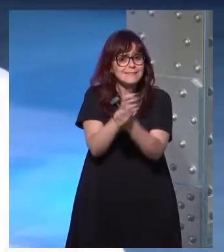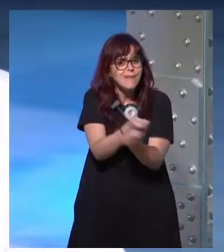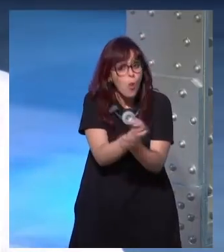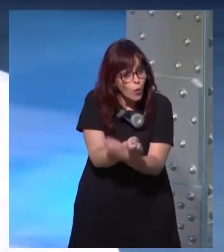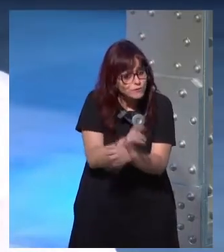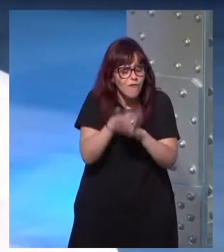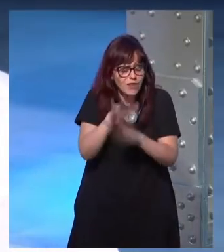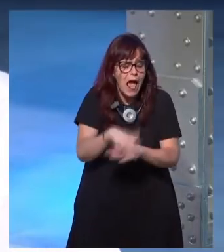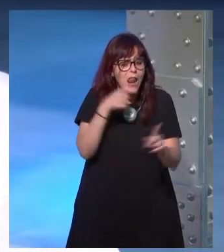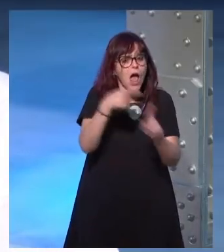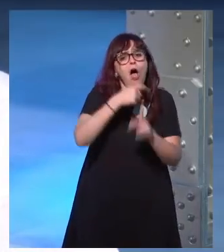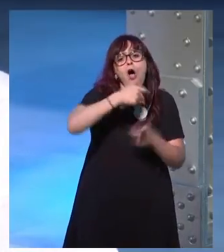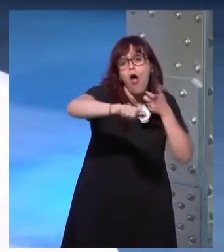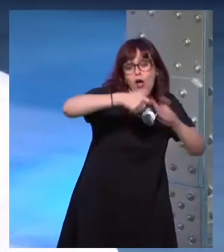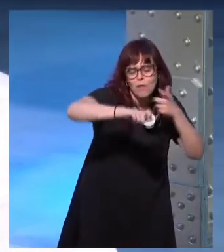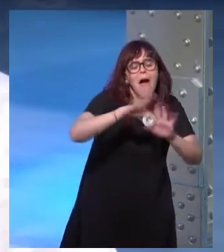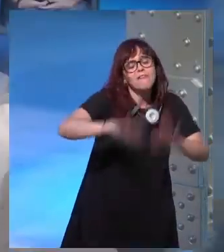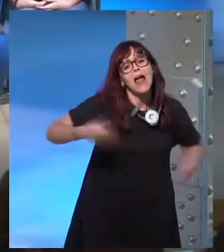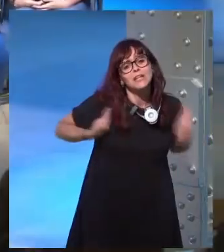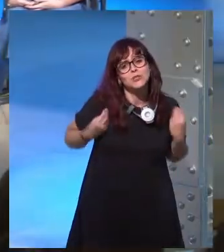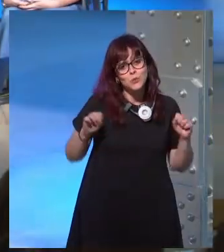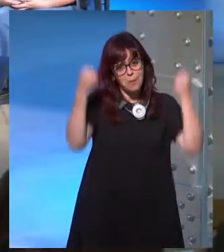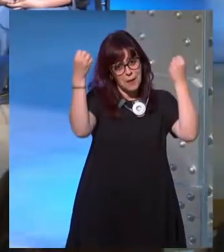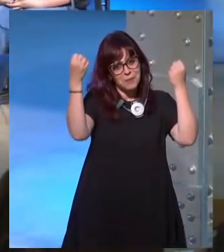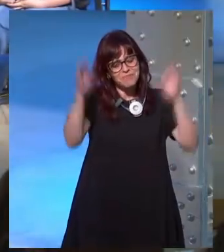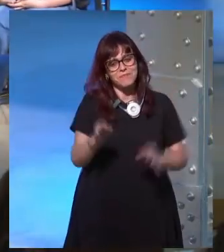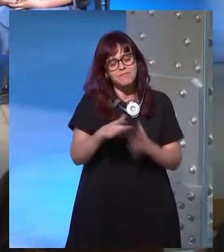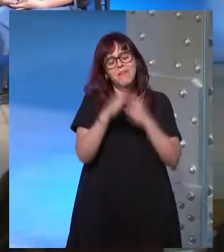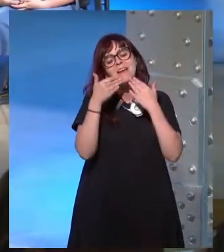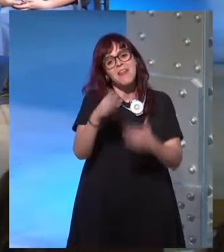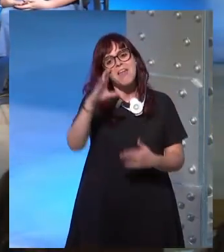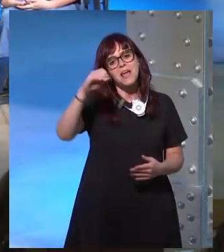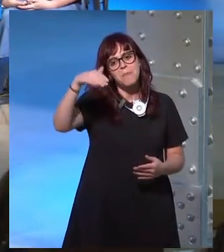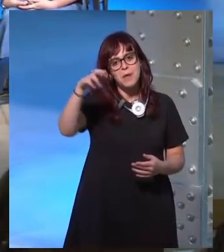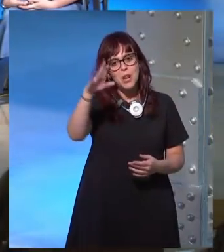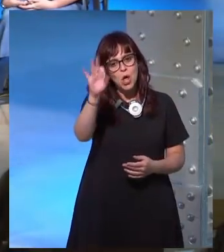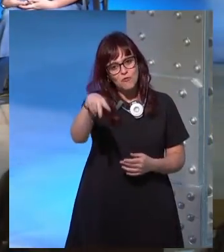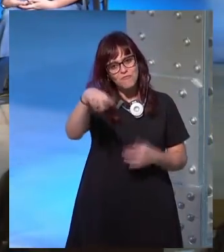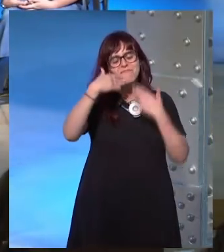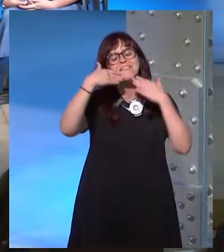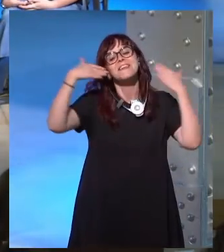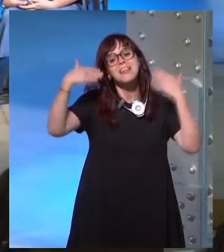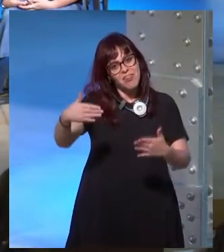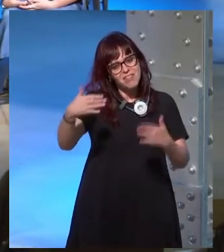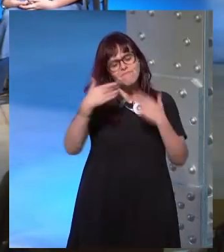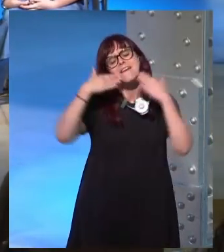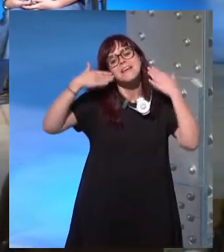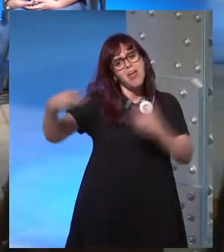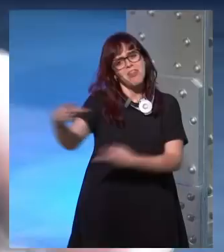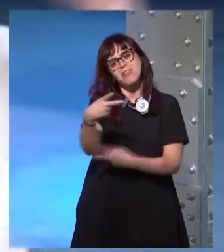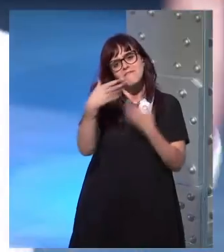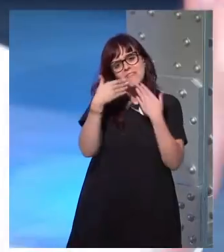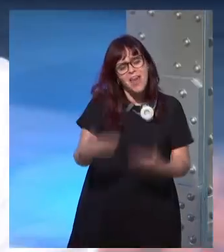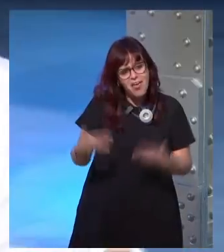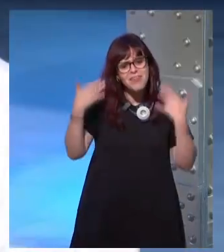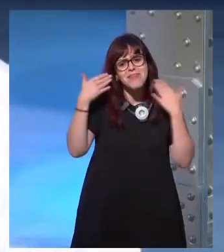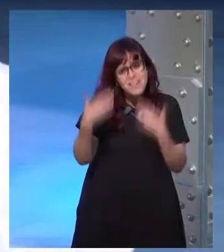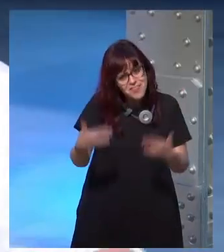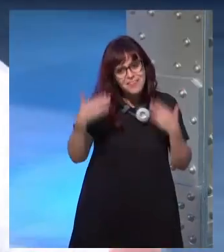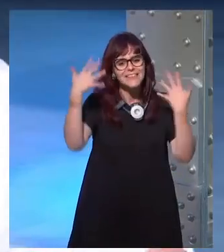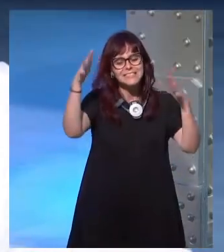Bueno, muchas gracias. Well, thank you to everyone for coming. Thank you, Kameron, for your